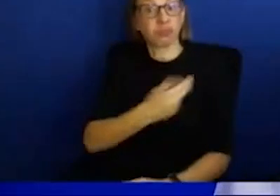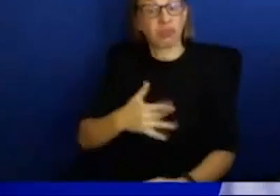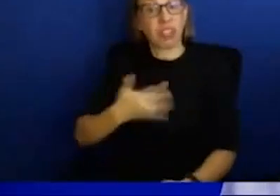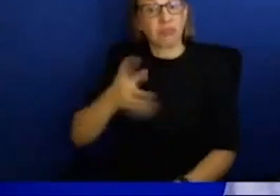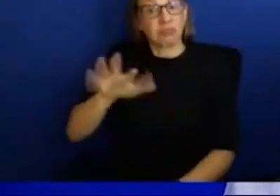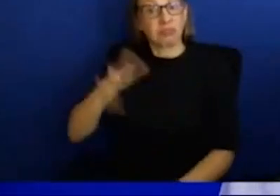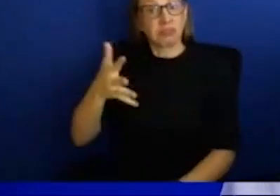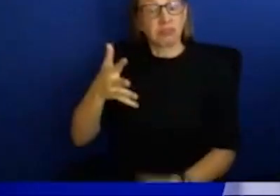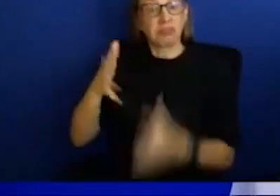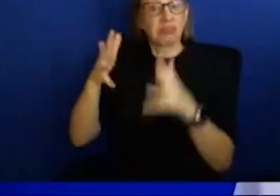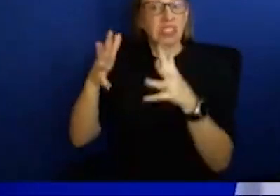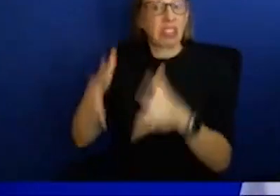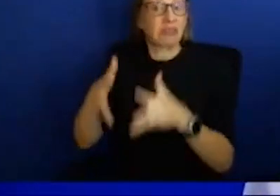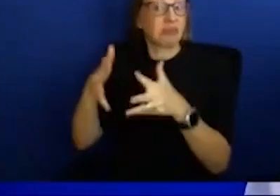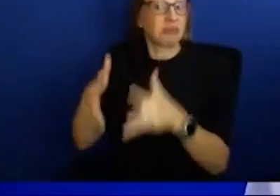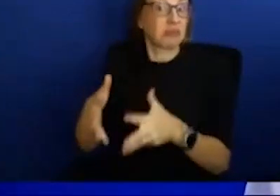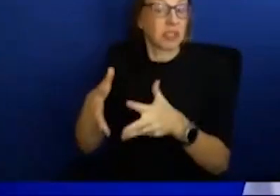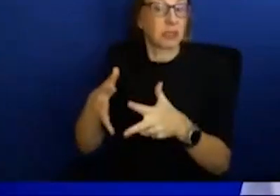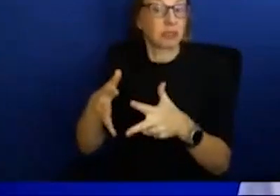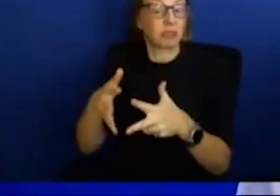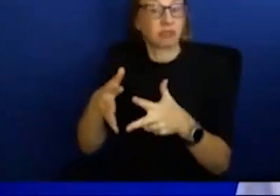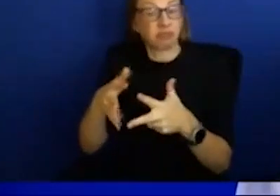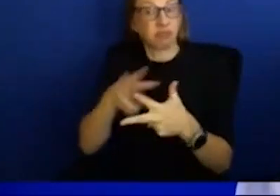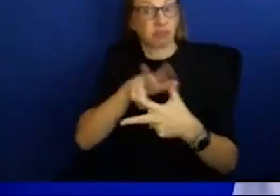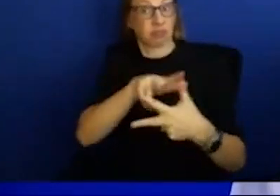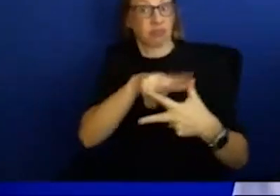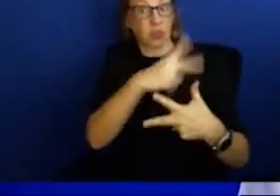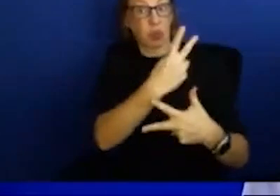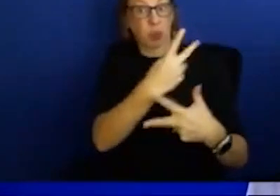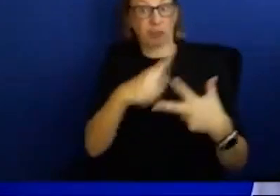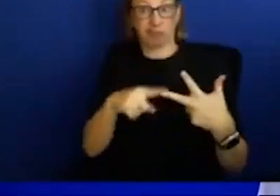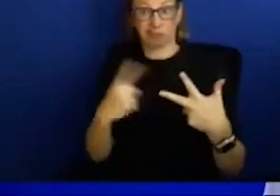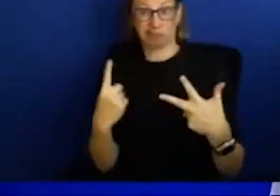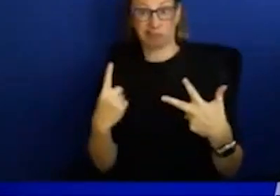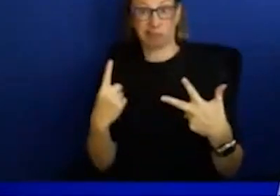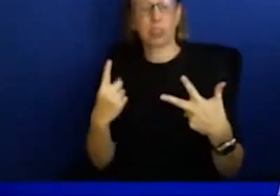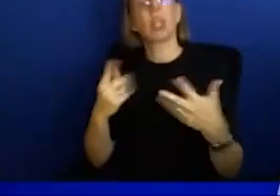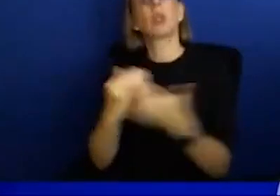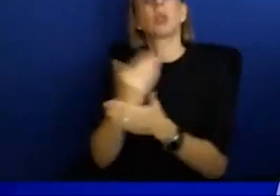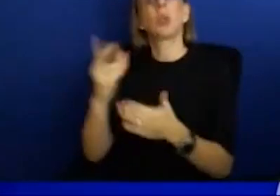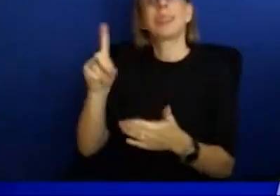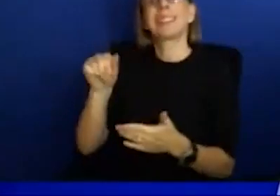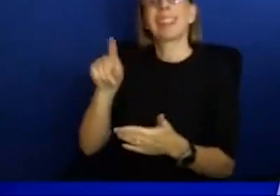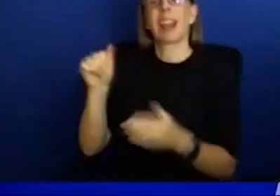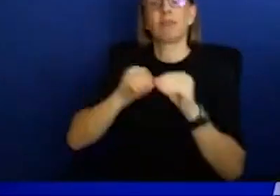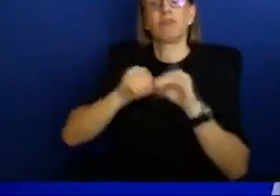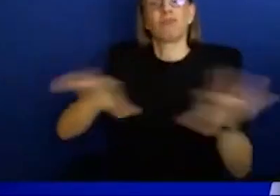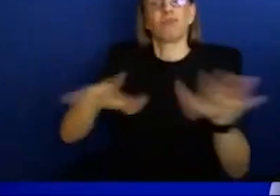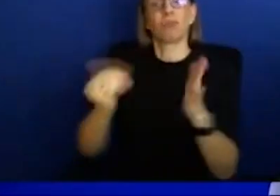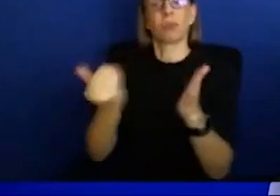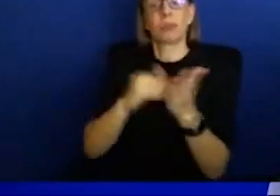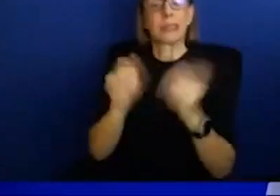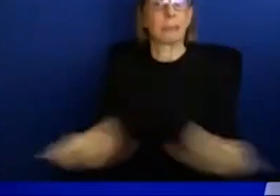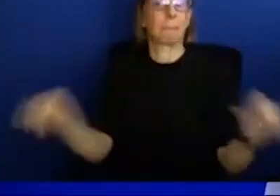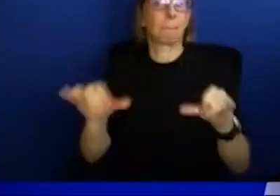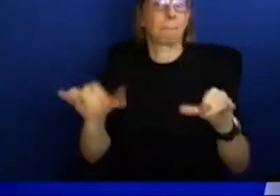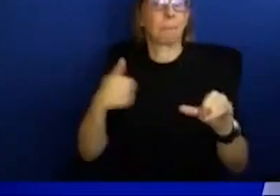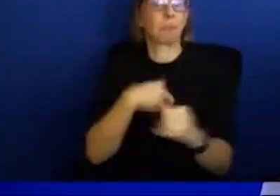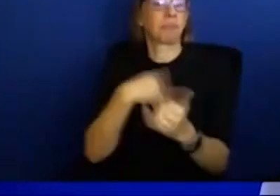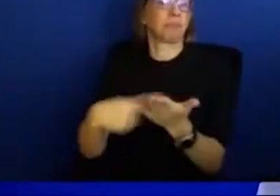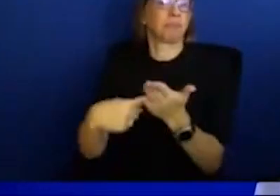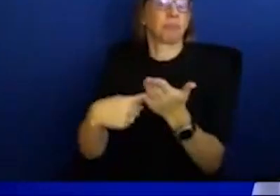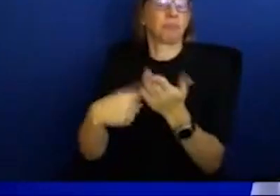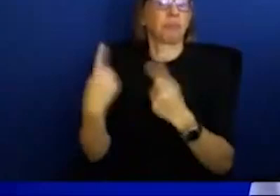out, but now this new data is coming forward, and again, it continues to be consistent with what we've talked about, is that the vaccines